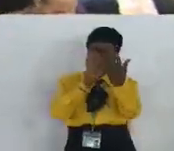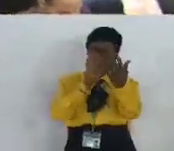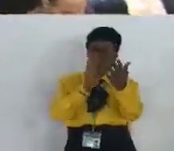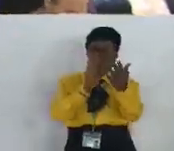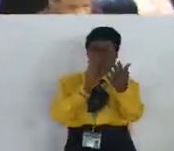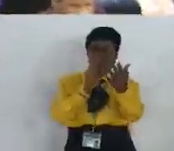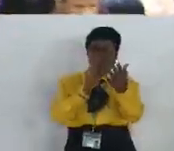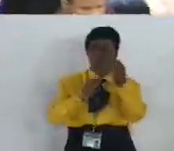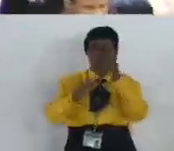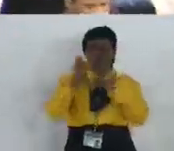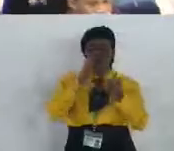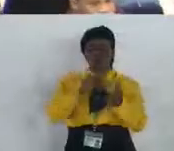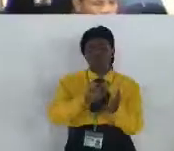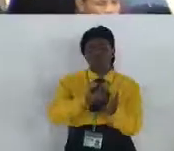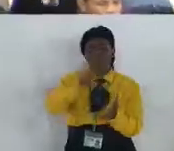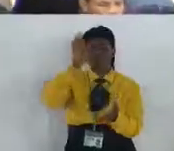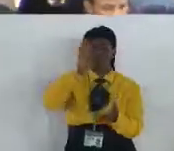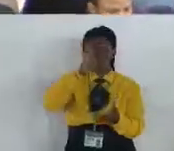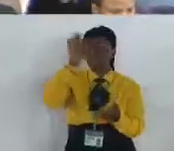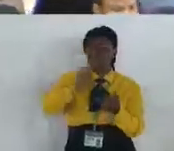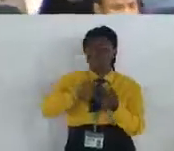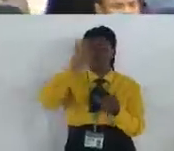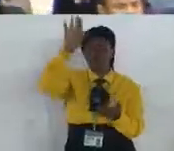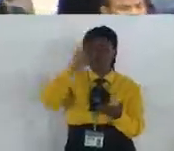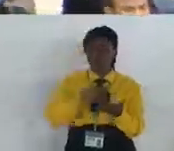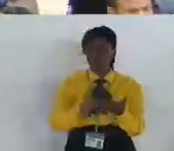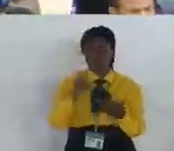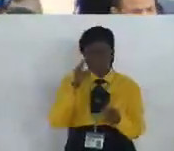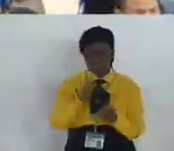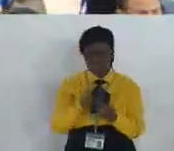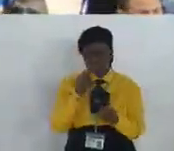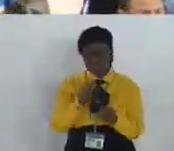Oh, glory be to your holy name.